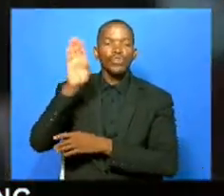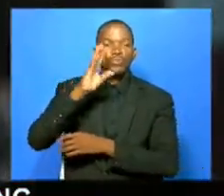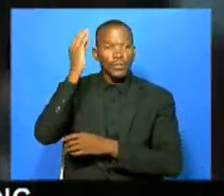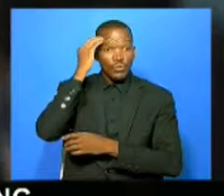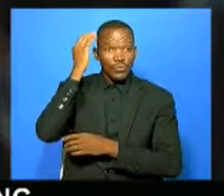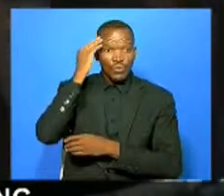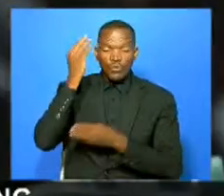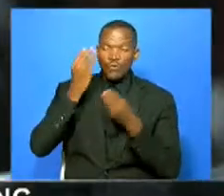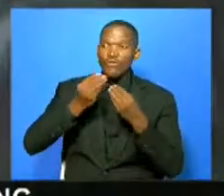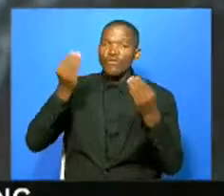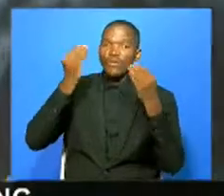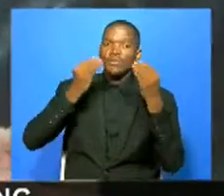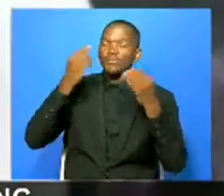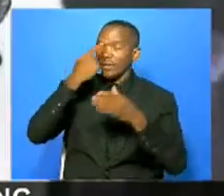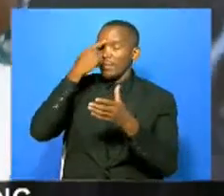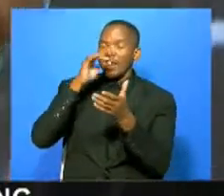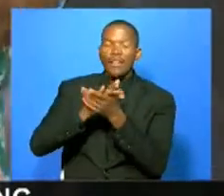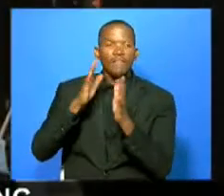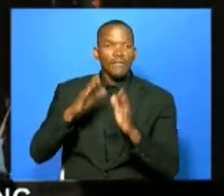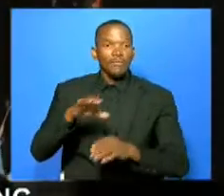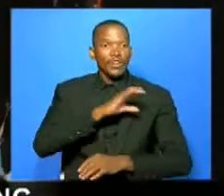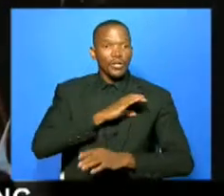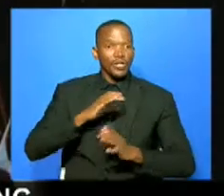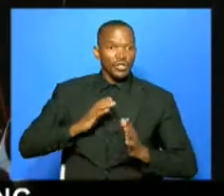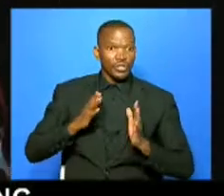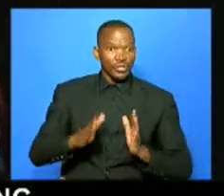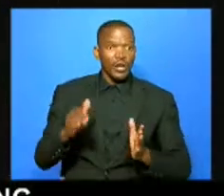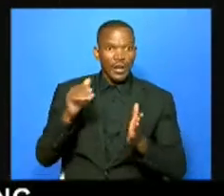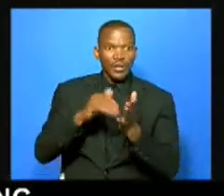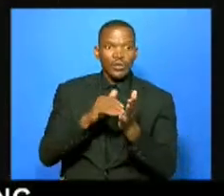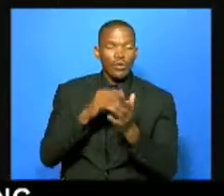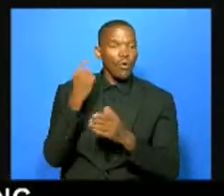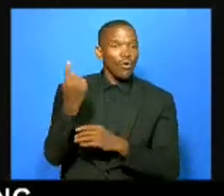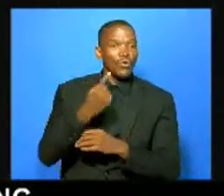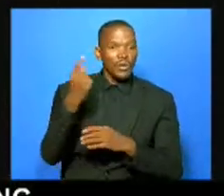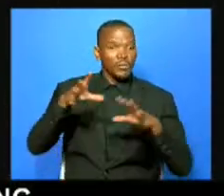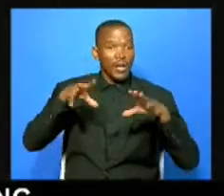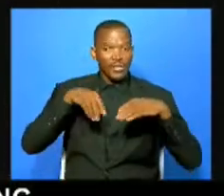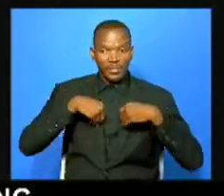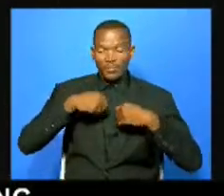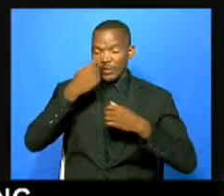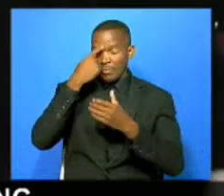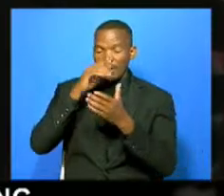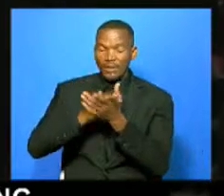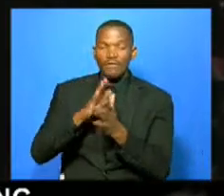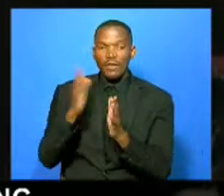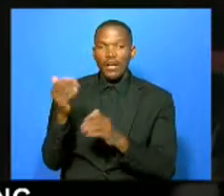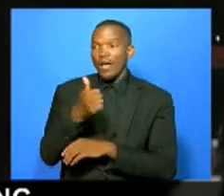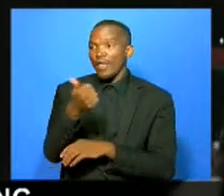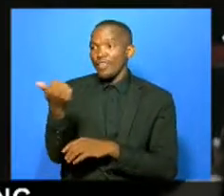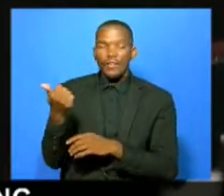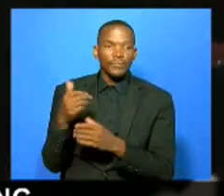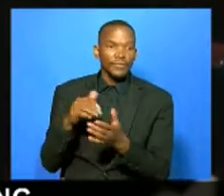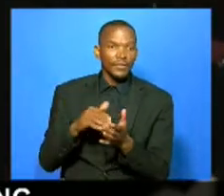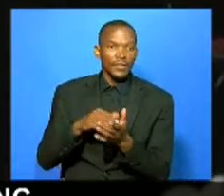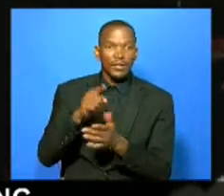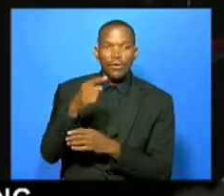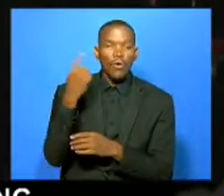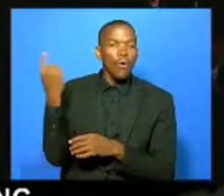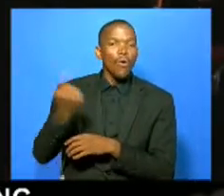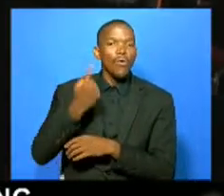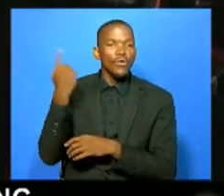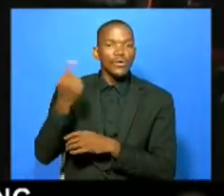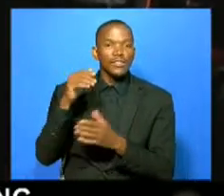itsege thata e le la tumelo ya sekeresete. Mme ebile le letlelela ditumelo tse di farologanyeng. Gangwe le